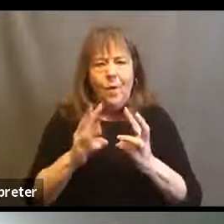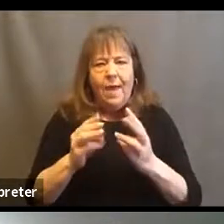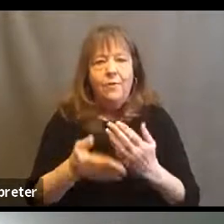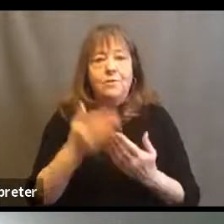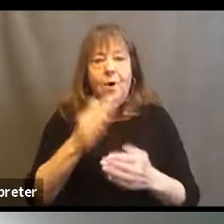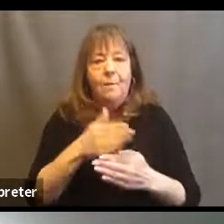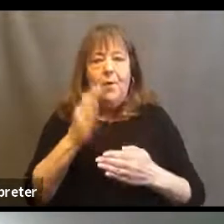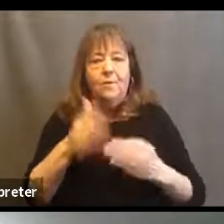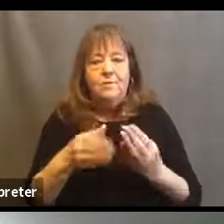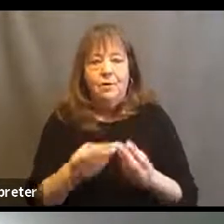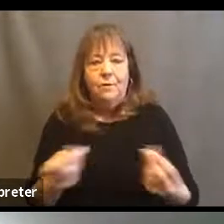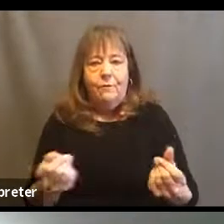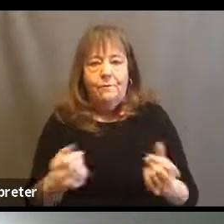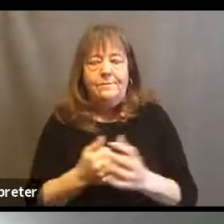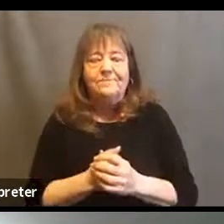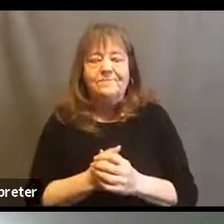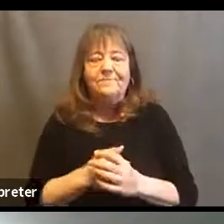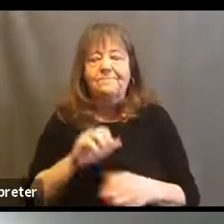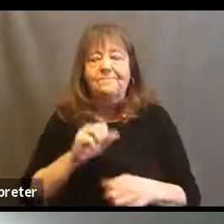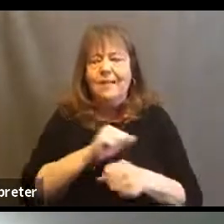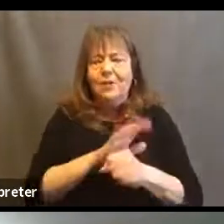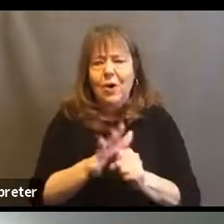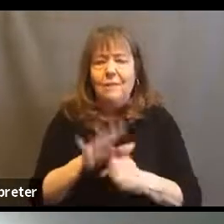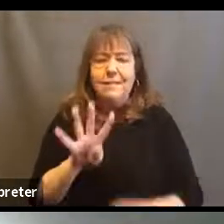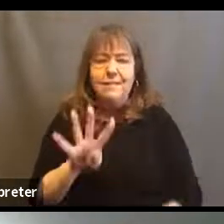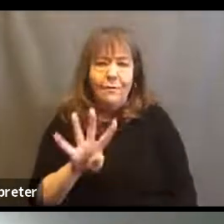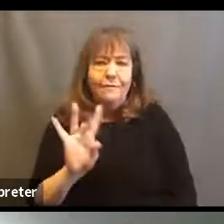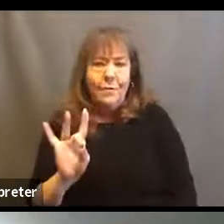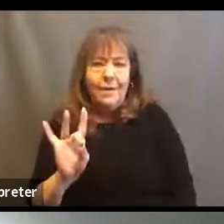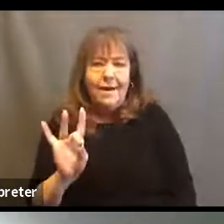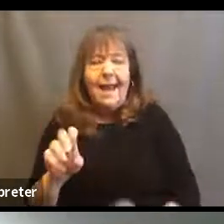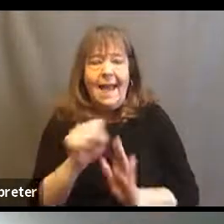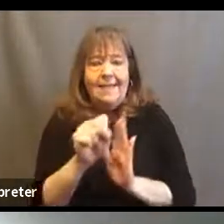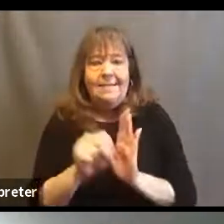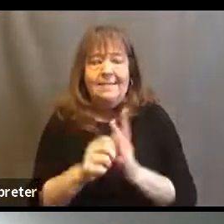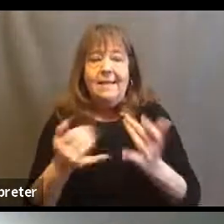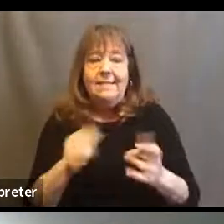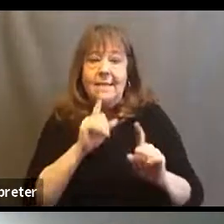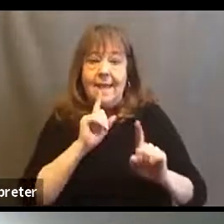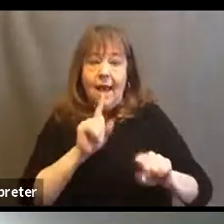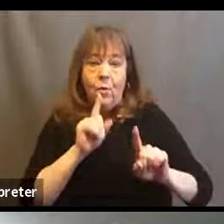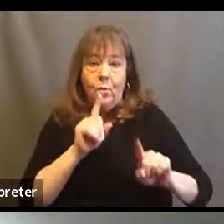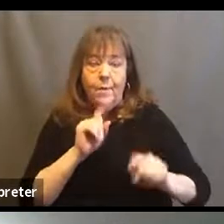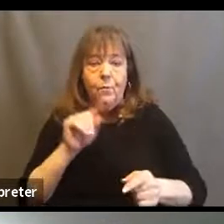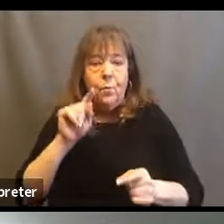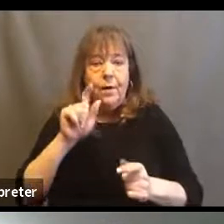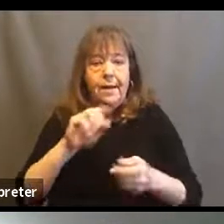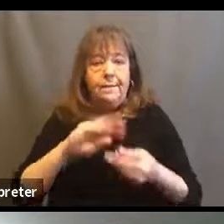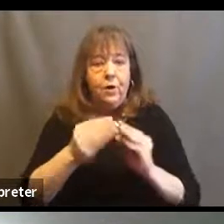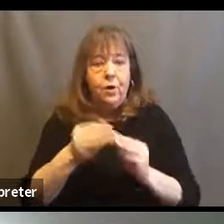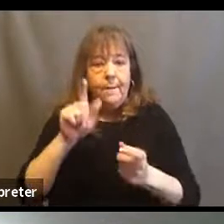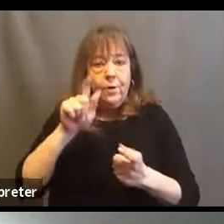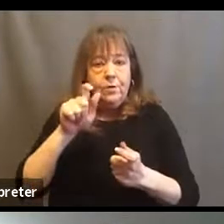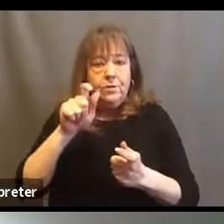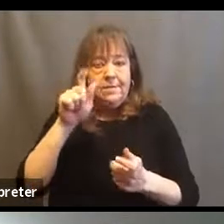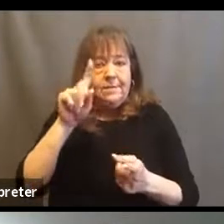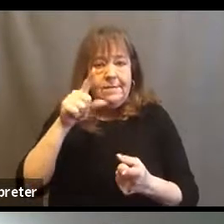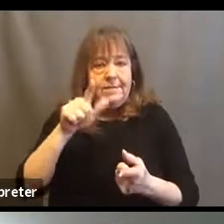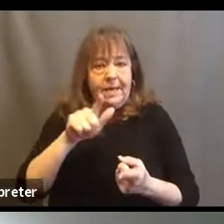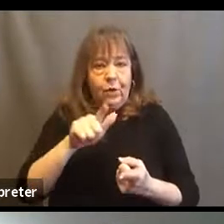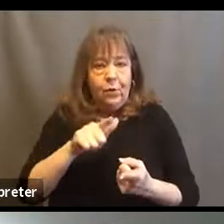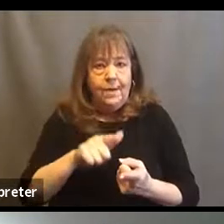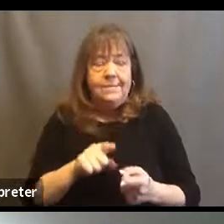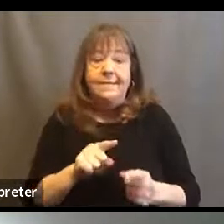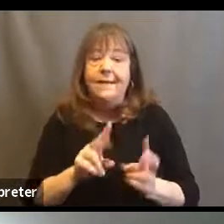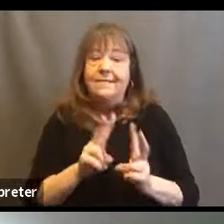to COVID, I was listening. So apparently 48 states in the United States now are reporting decreased numbers of positivity for COVID-19. That's